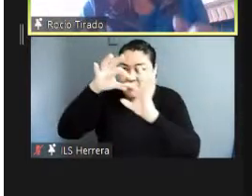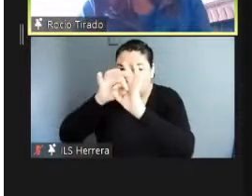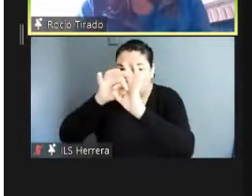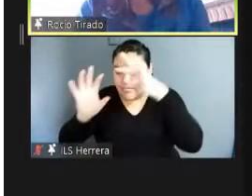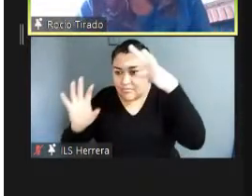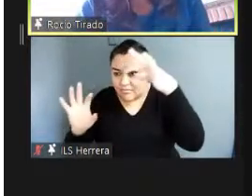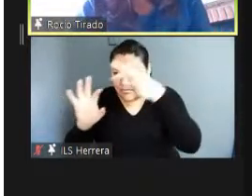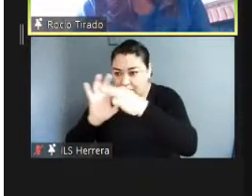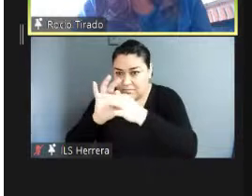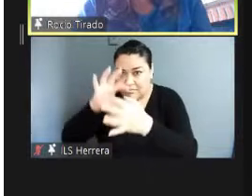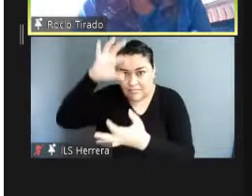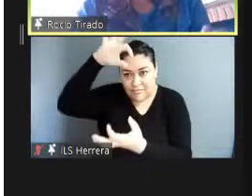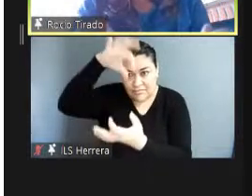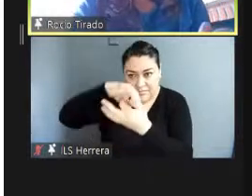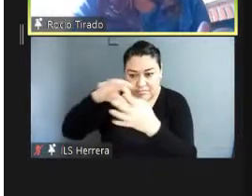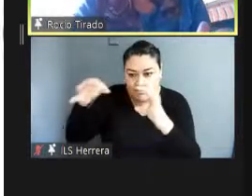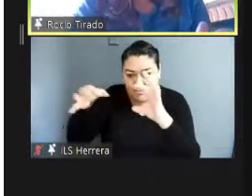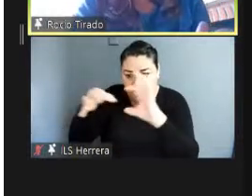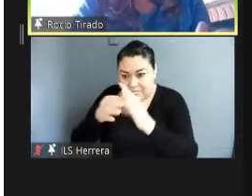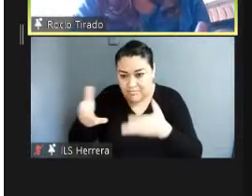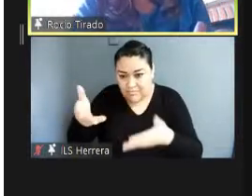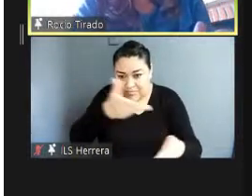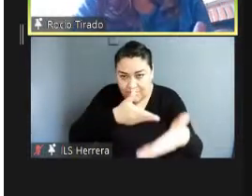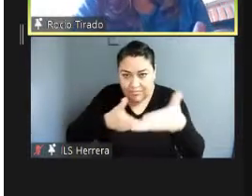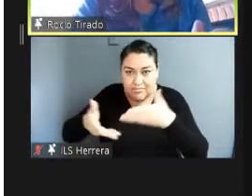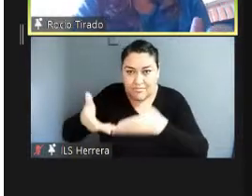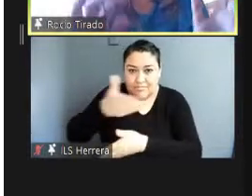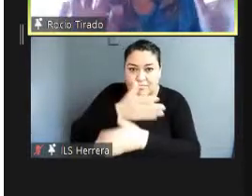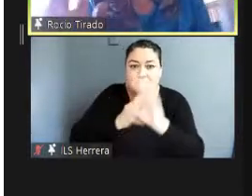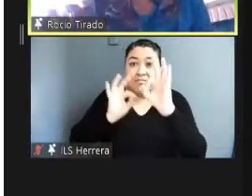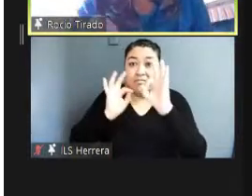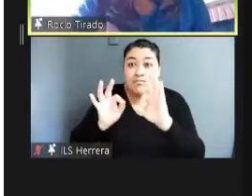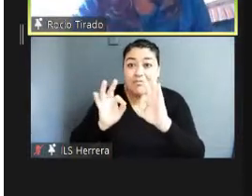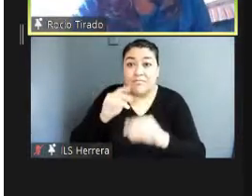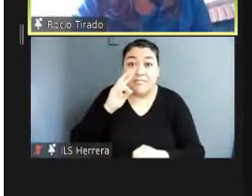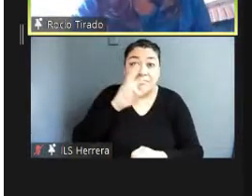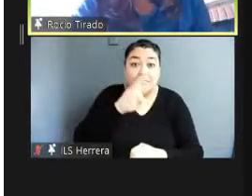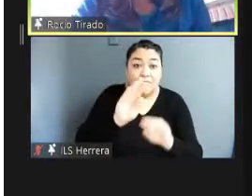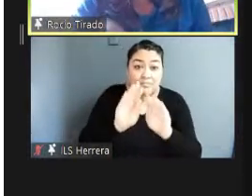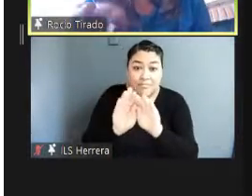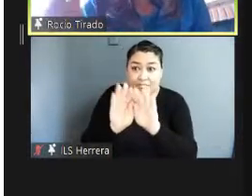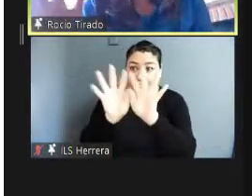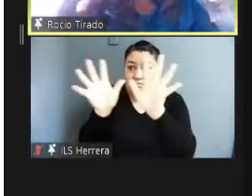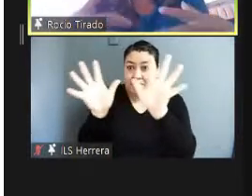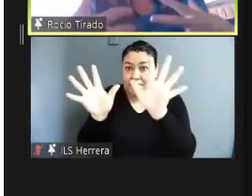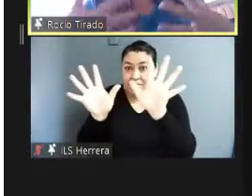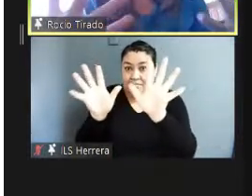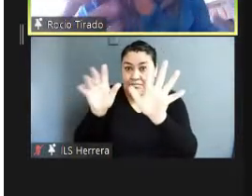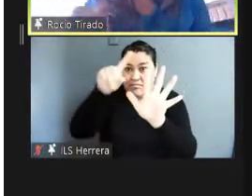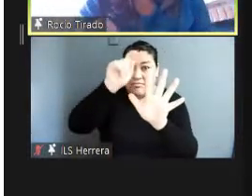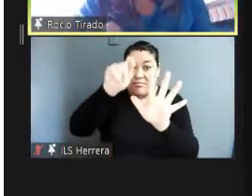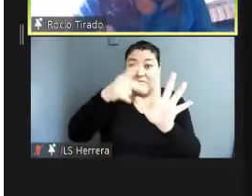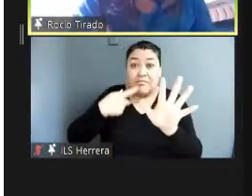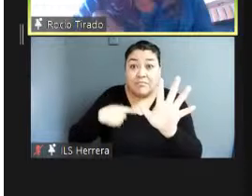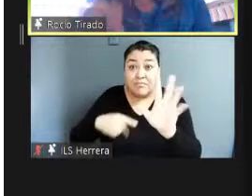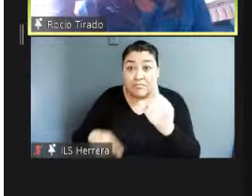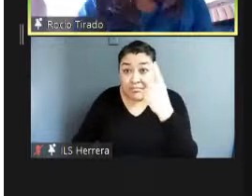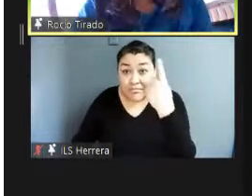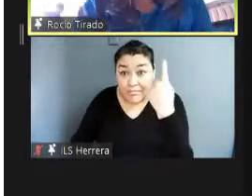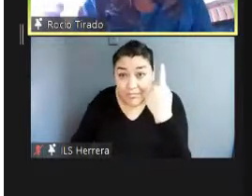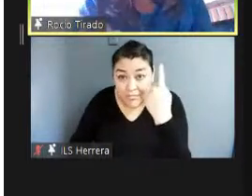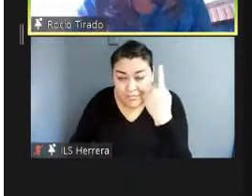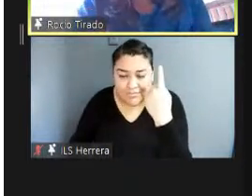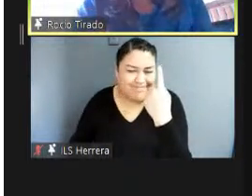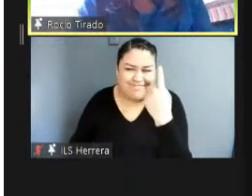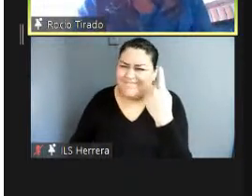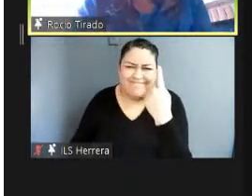self-regulated, situated learning, and without any doubt, collaborative learning. This network is telling us that we are not only referring to